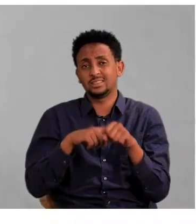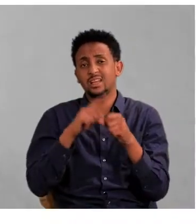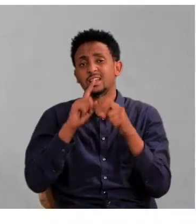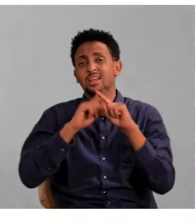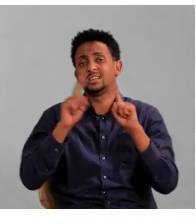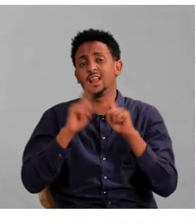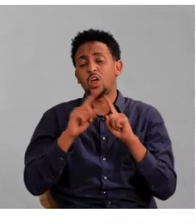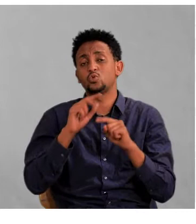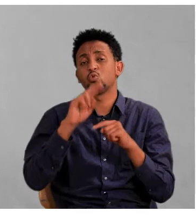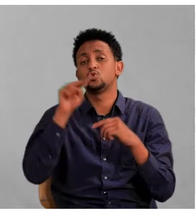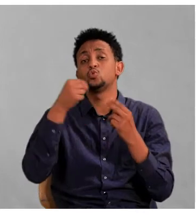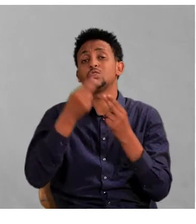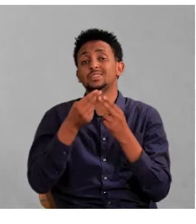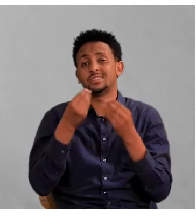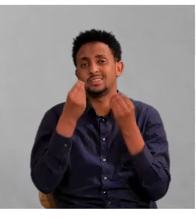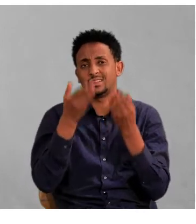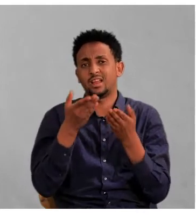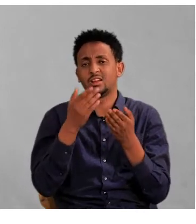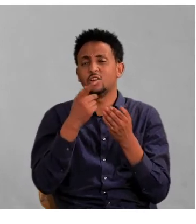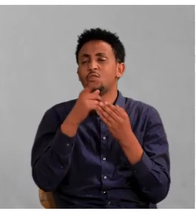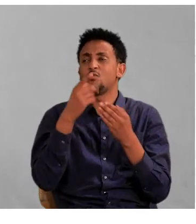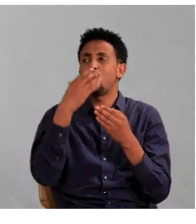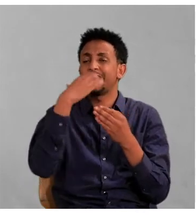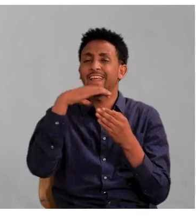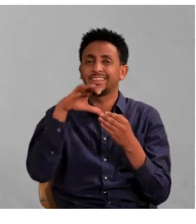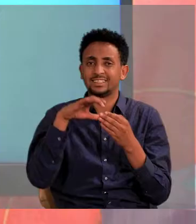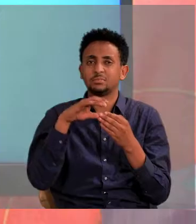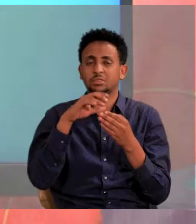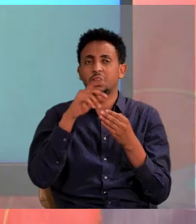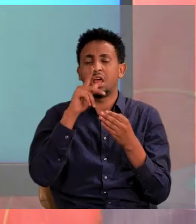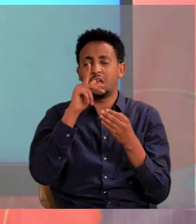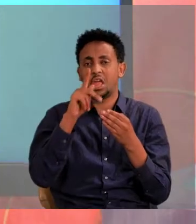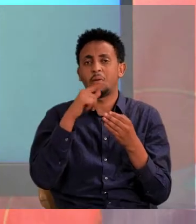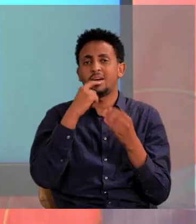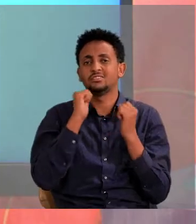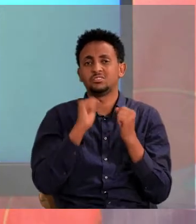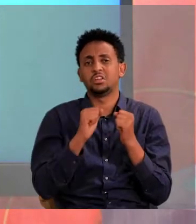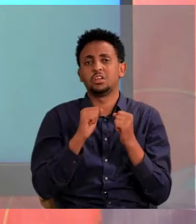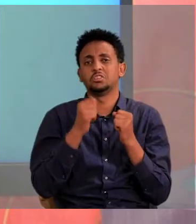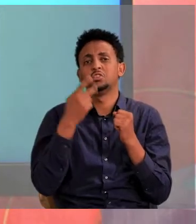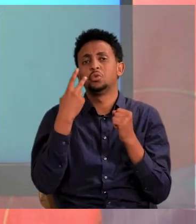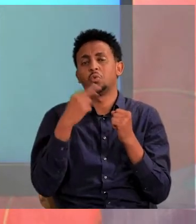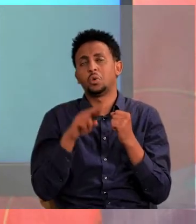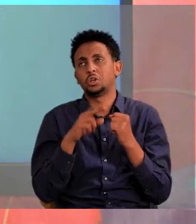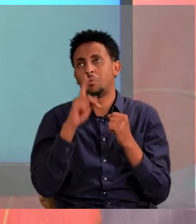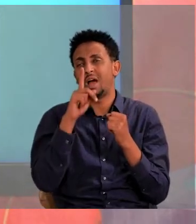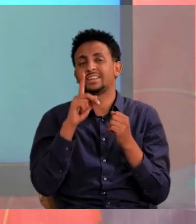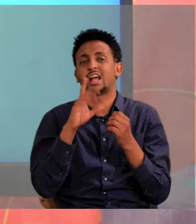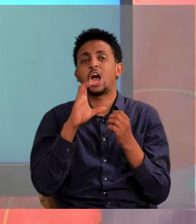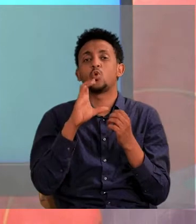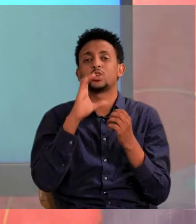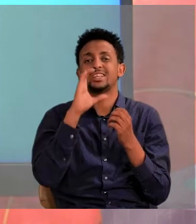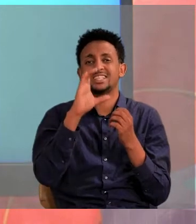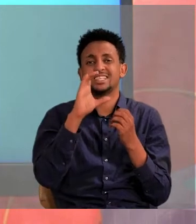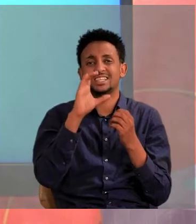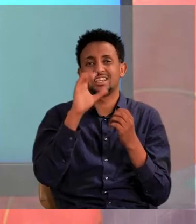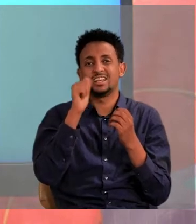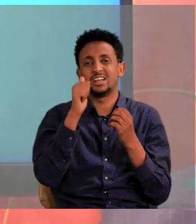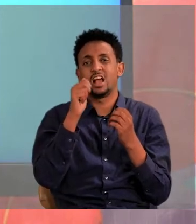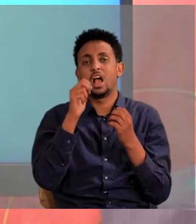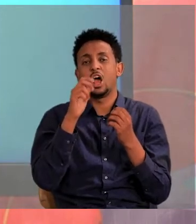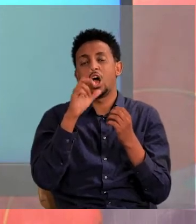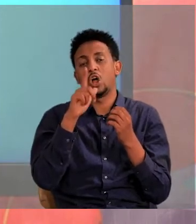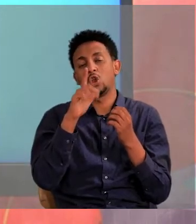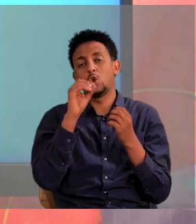different units, like for heat, you might use calorie. But there is a relation that 1 calorie is 4.2 joule.